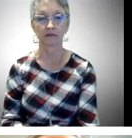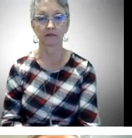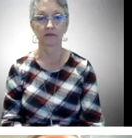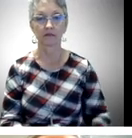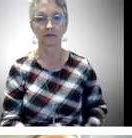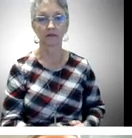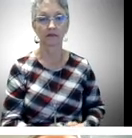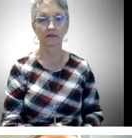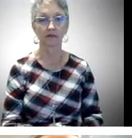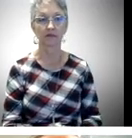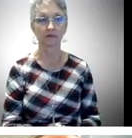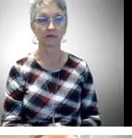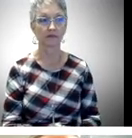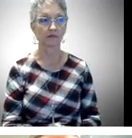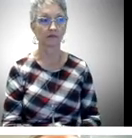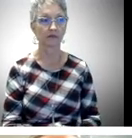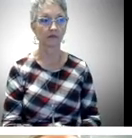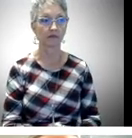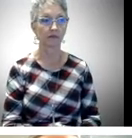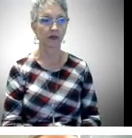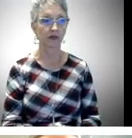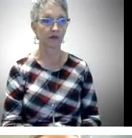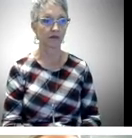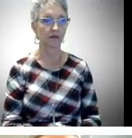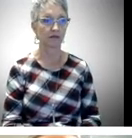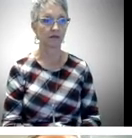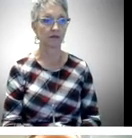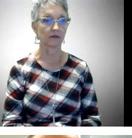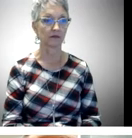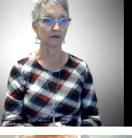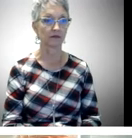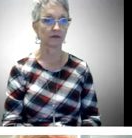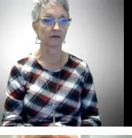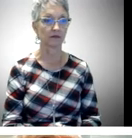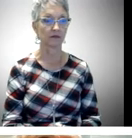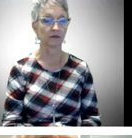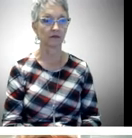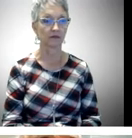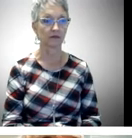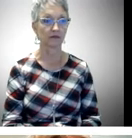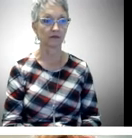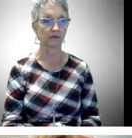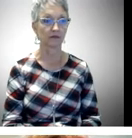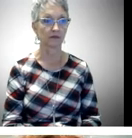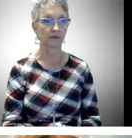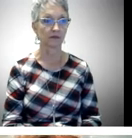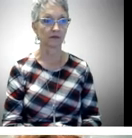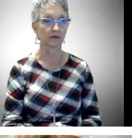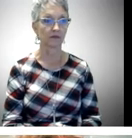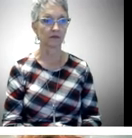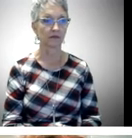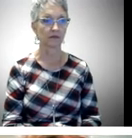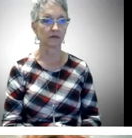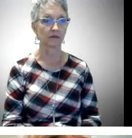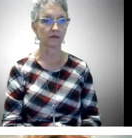supported decision-making. But to me, it's the best example of supported decision-making regarding medical decisions. And they